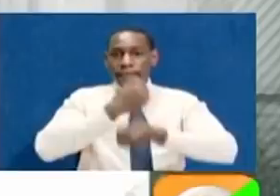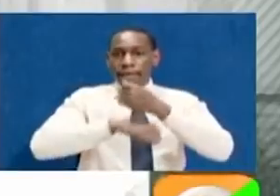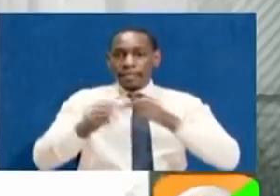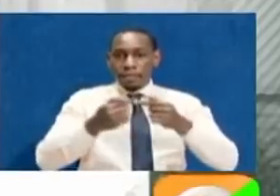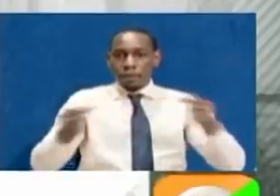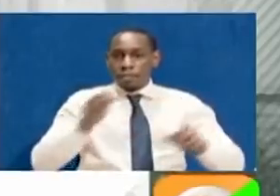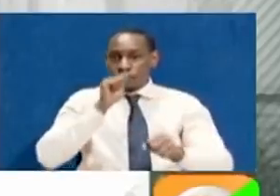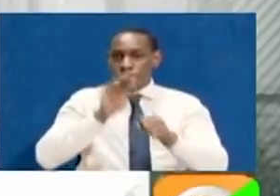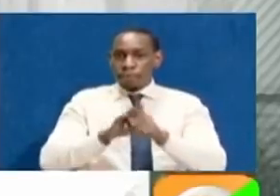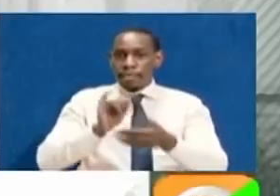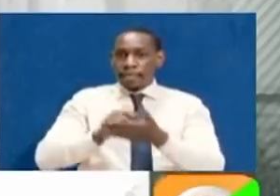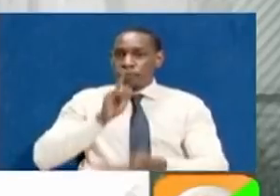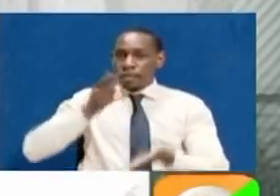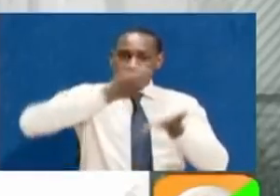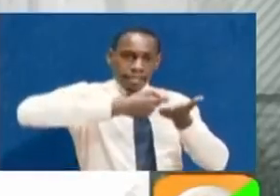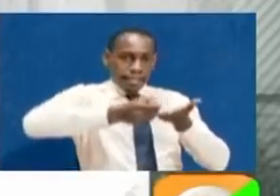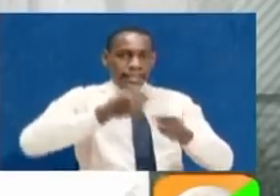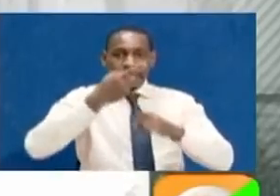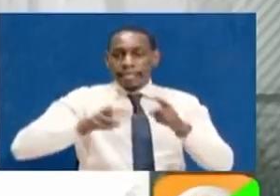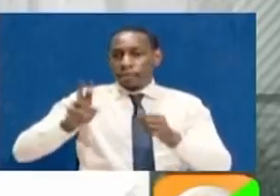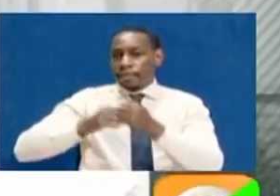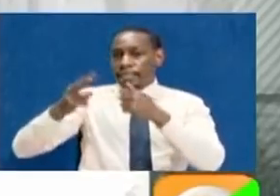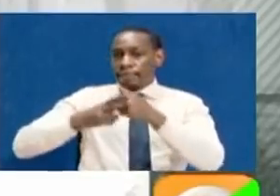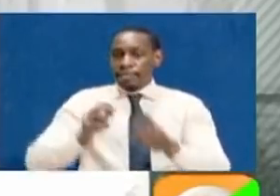contrary to the pledge you made and signed for in